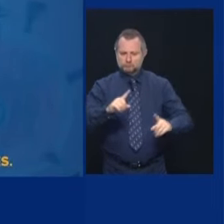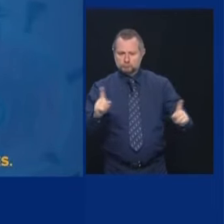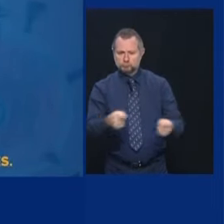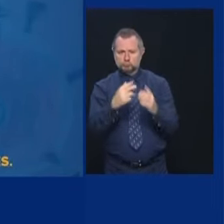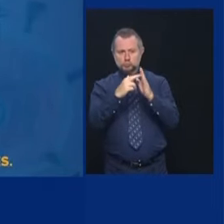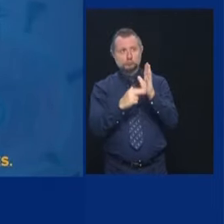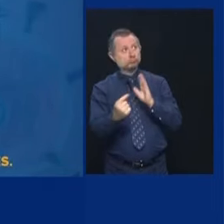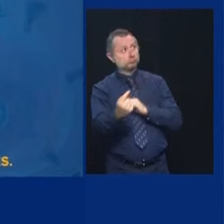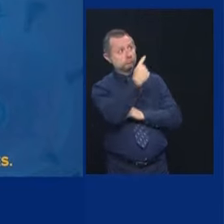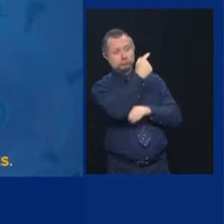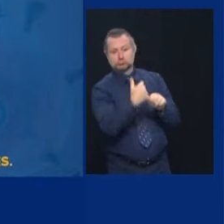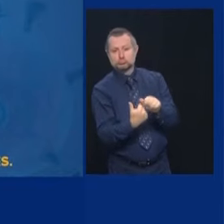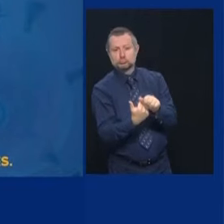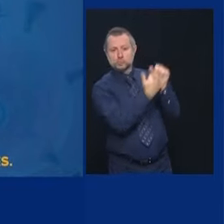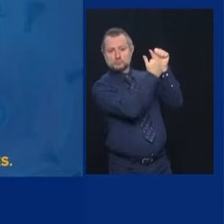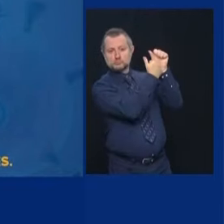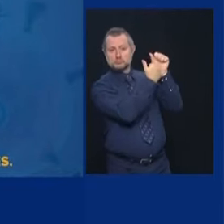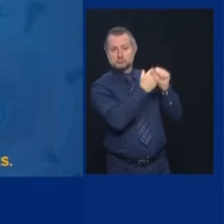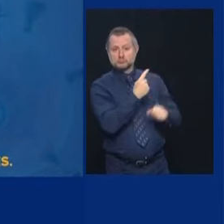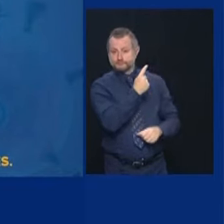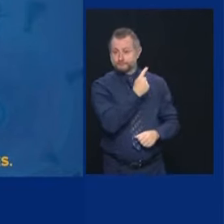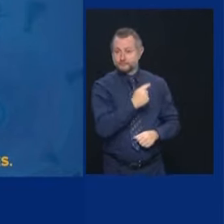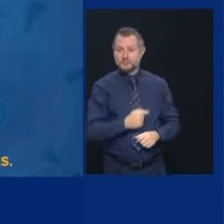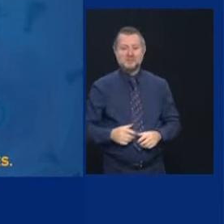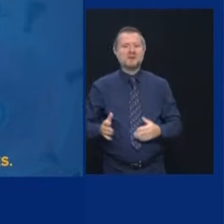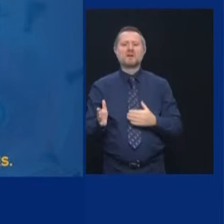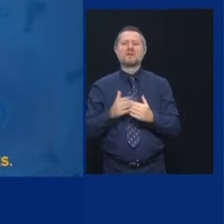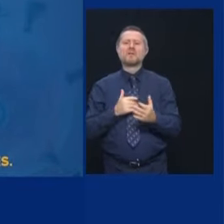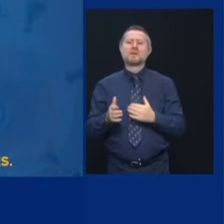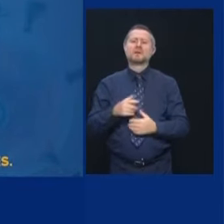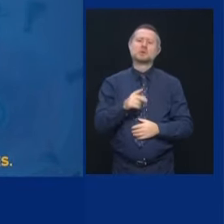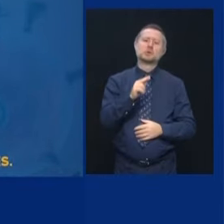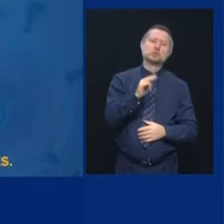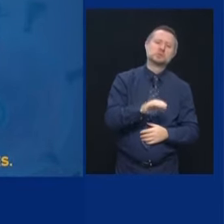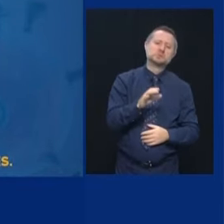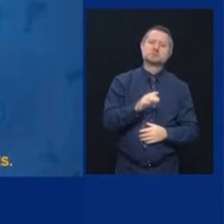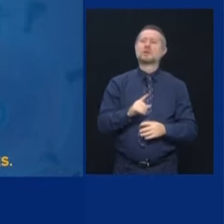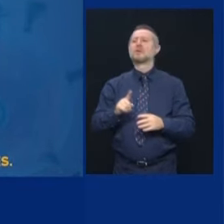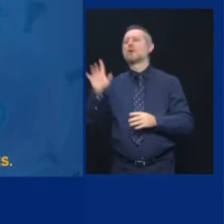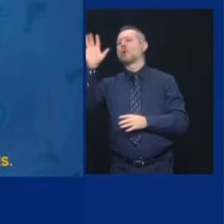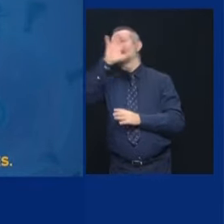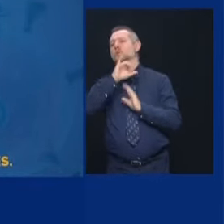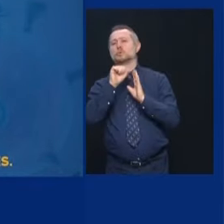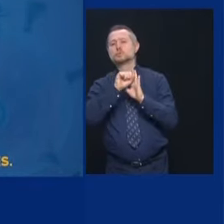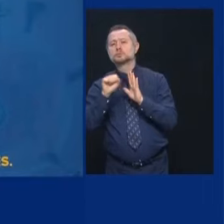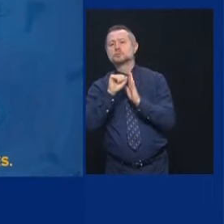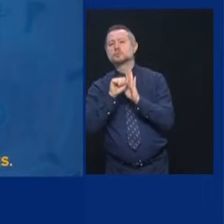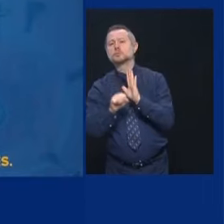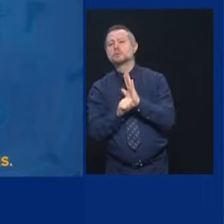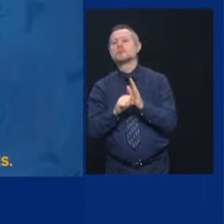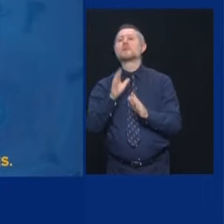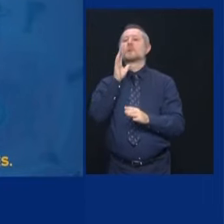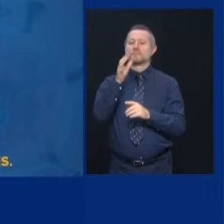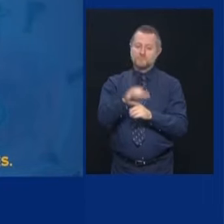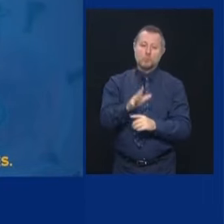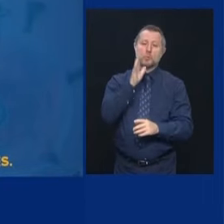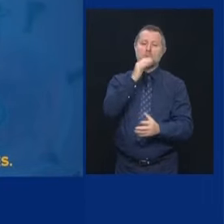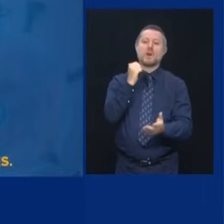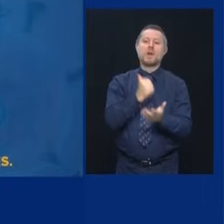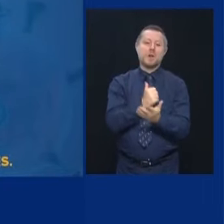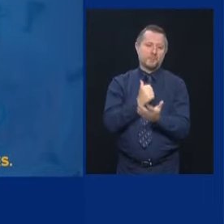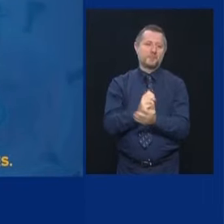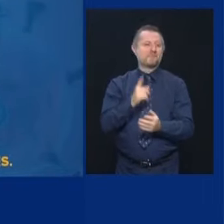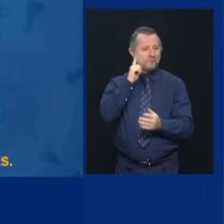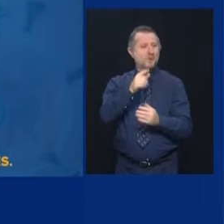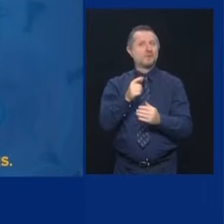in these clusters and the other statewide clusters. The enforcement will help the community. If